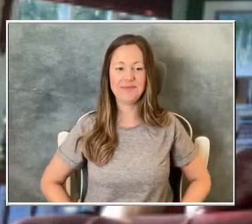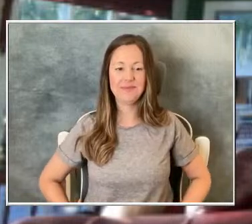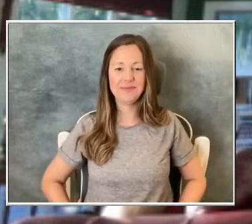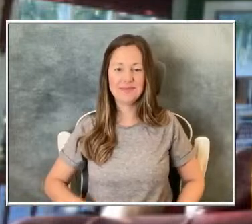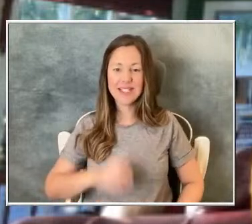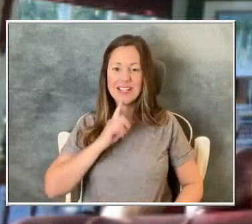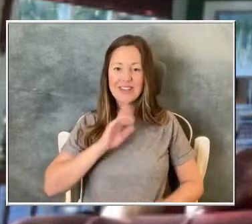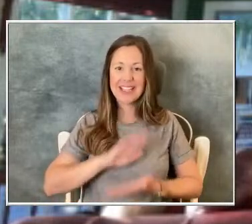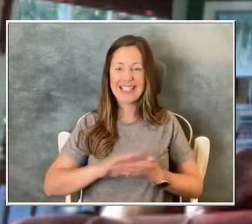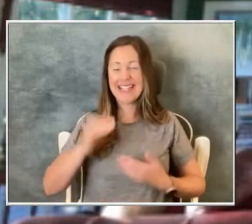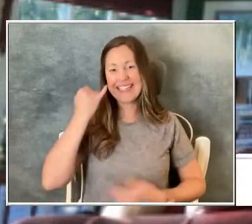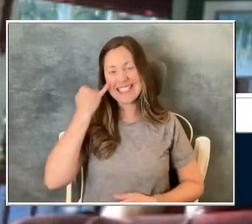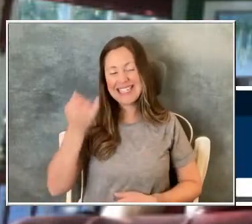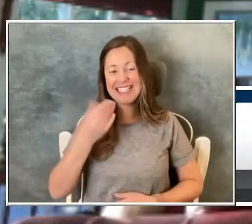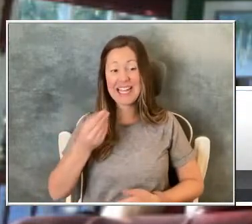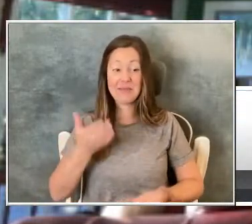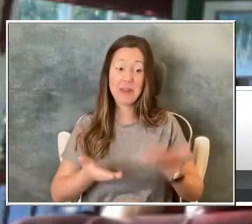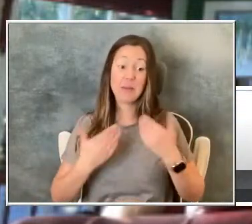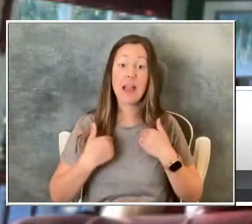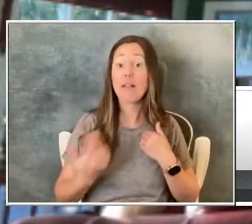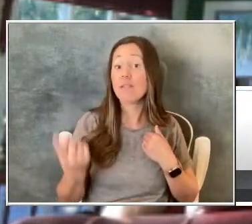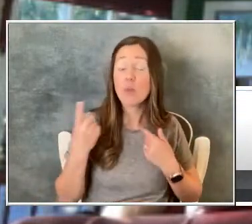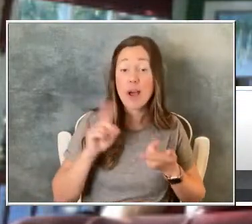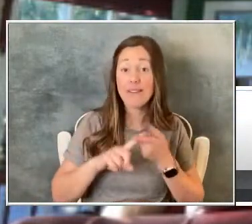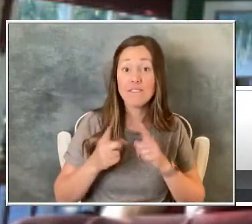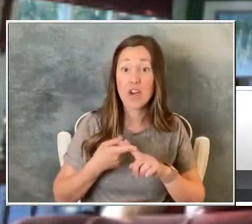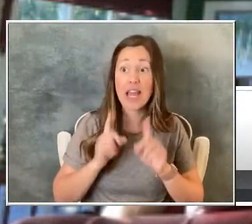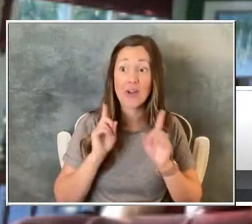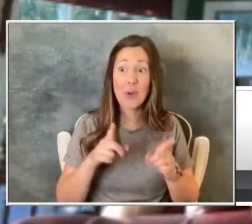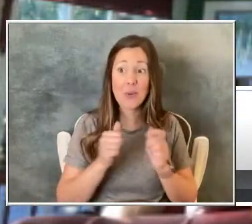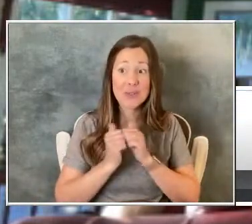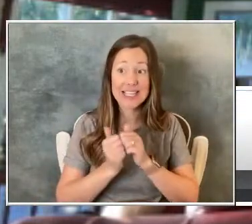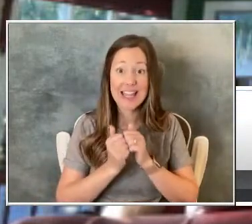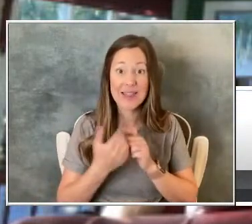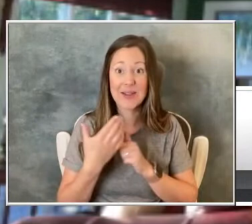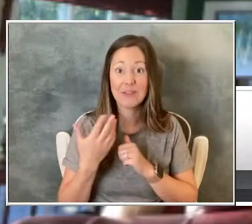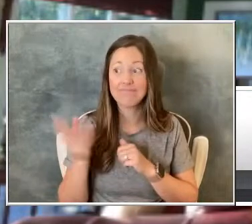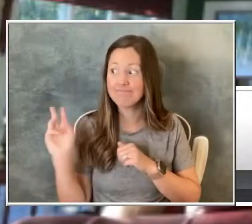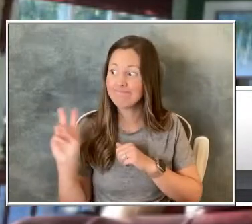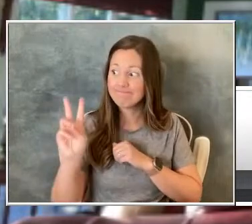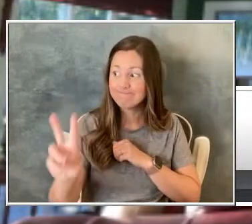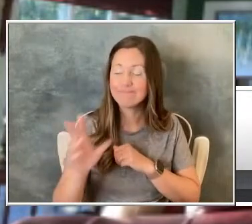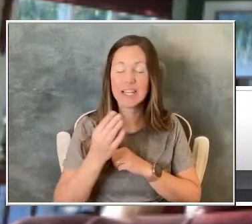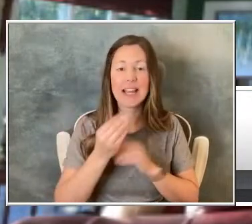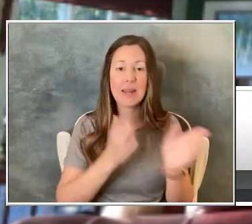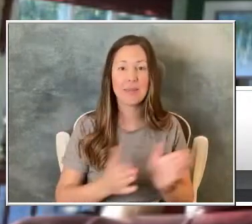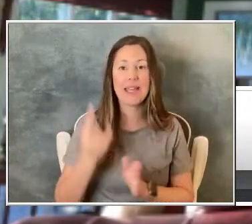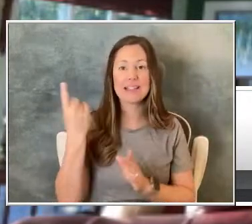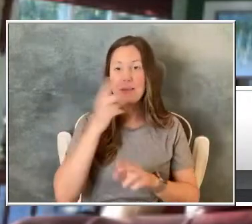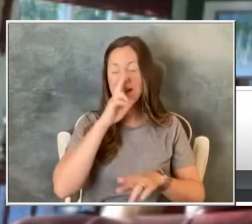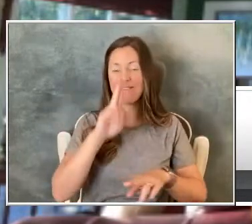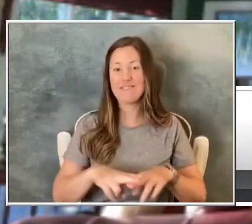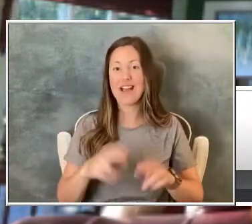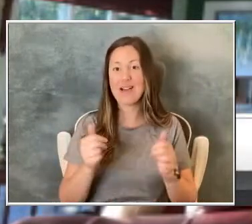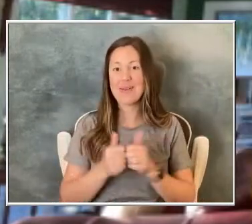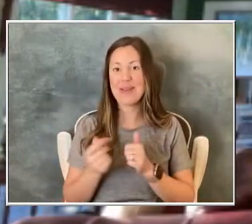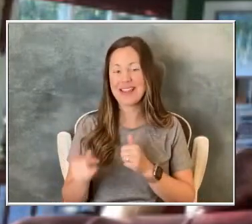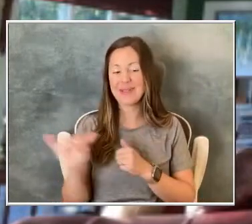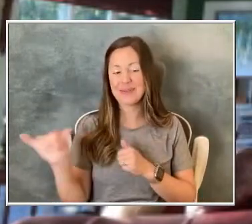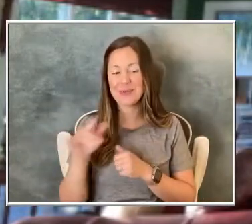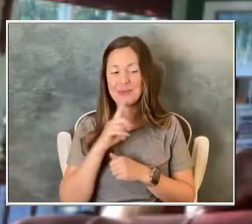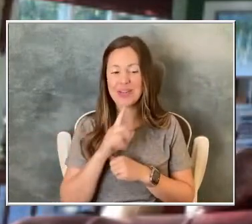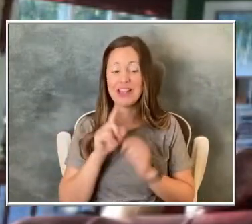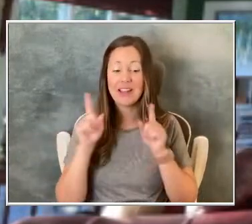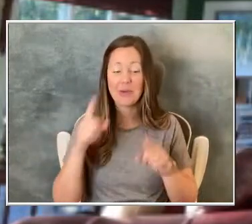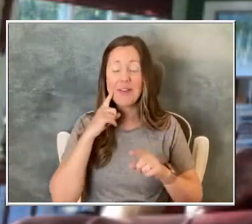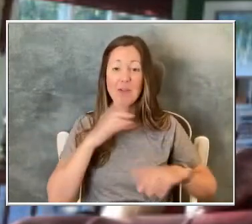just to have maybe even one friend to go together and plan something fun around it. Because going for a